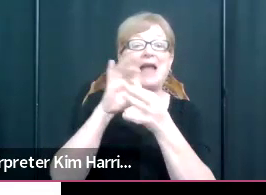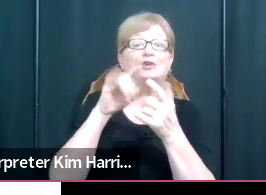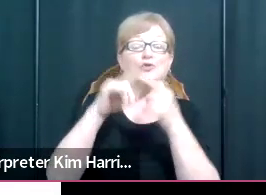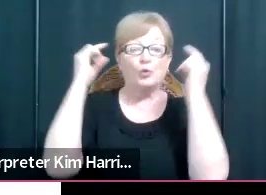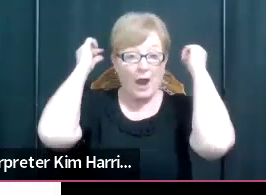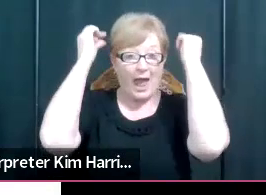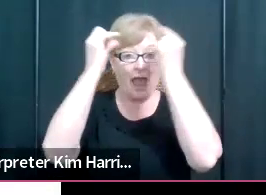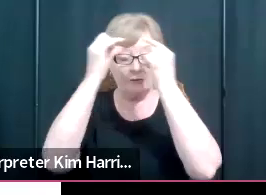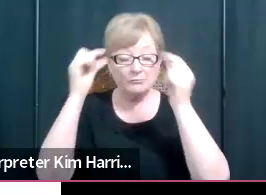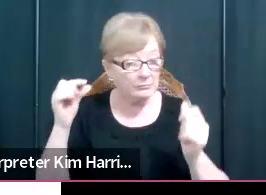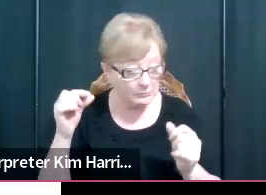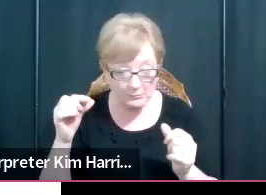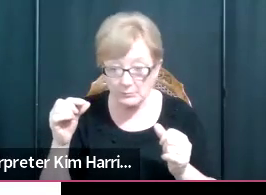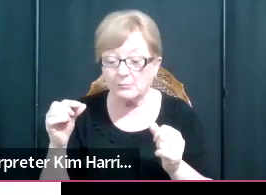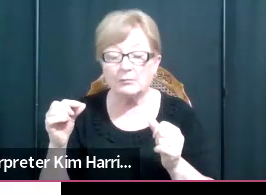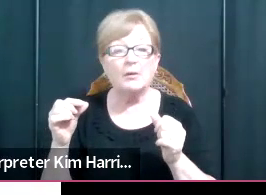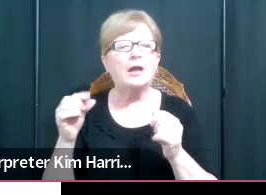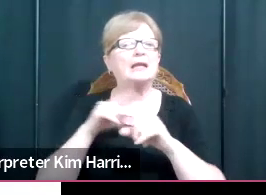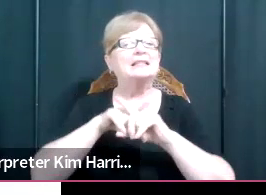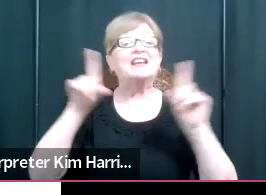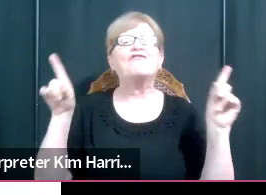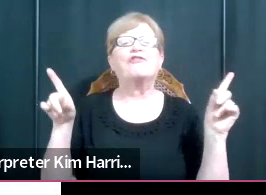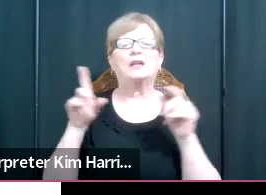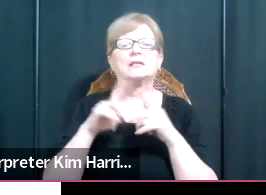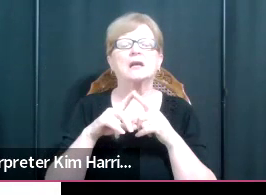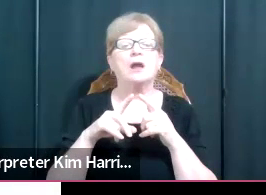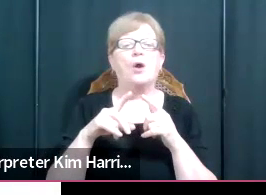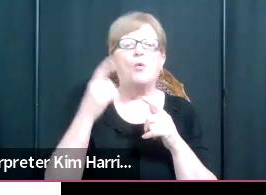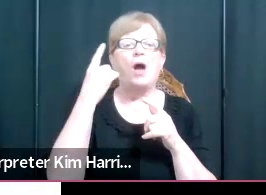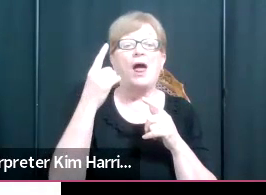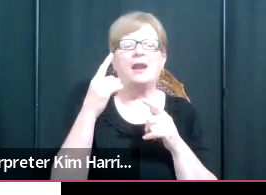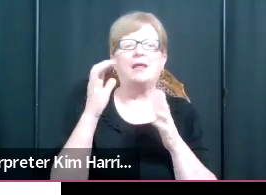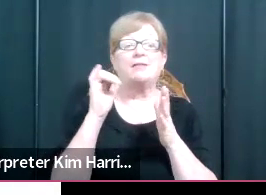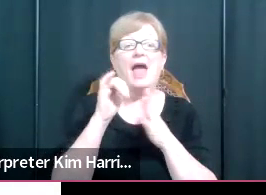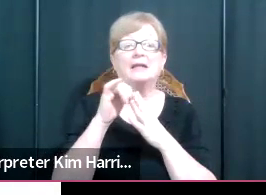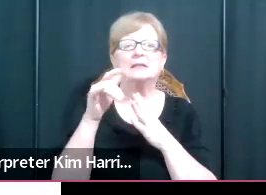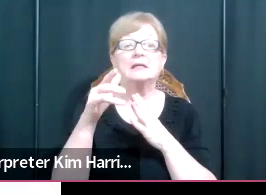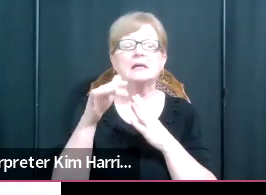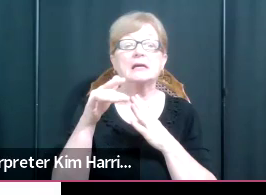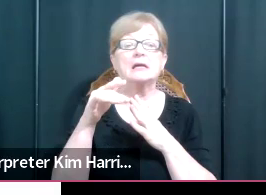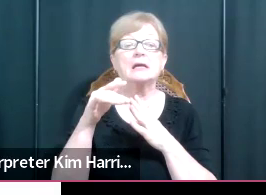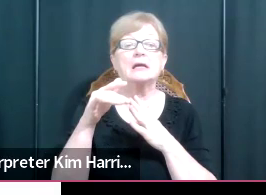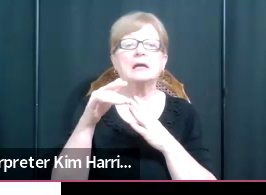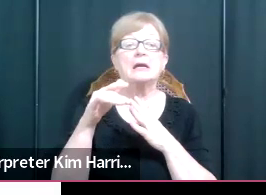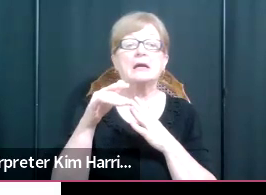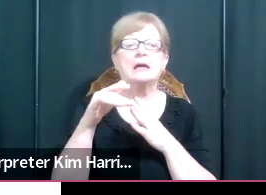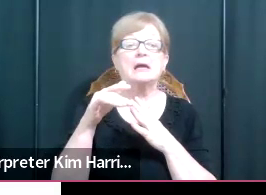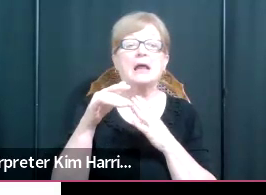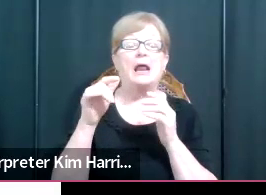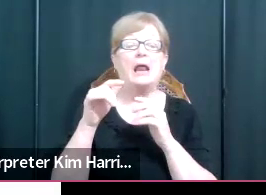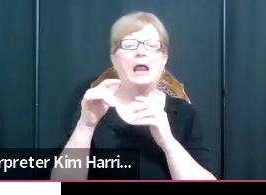number of different grips available, and we have one stylus in particular, which is this image in the left